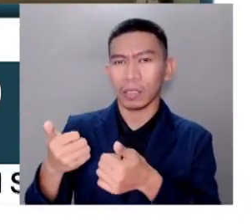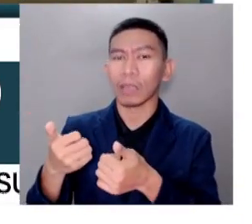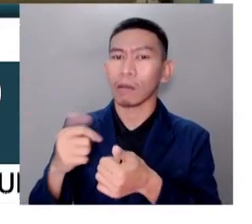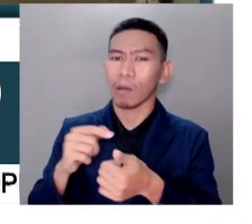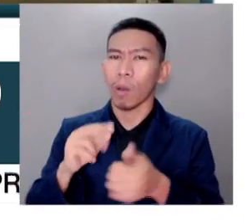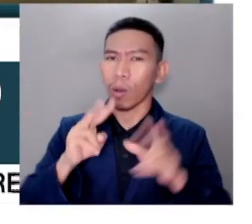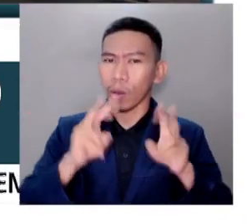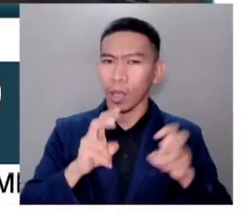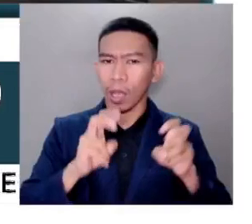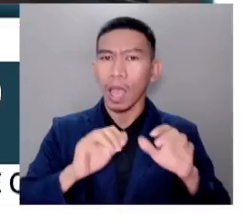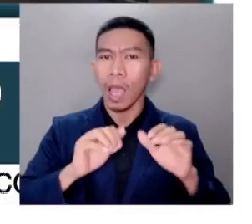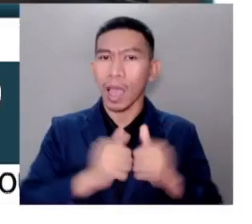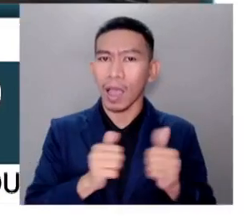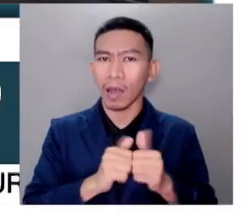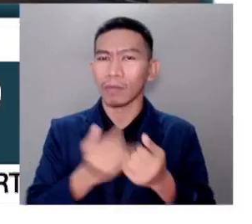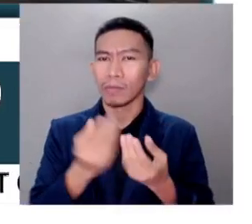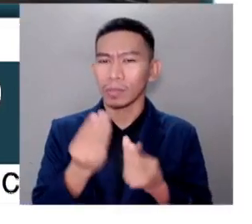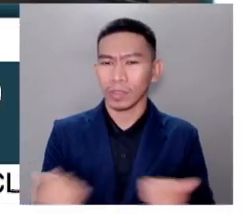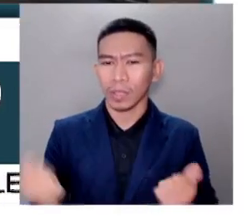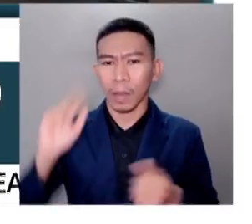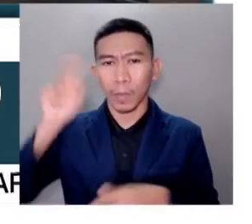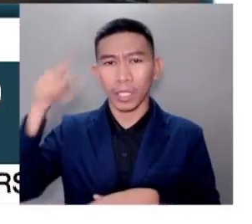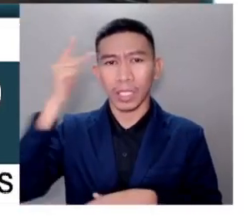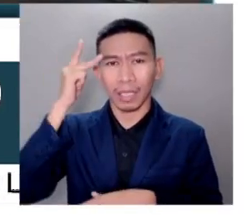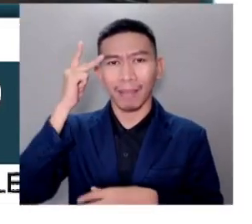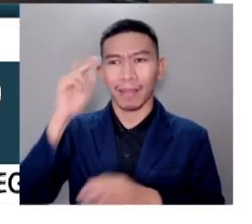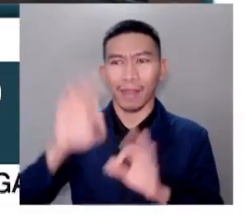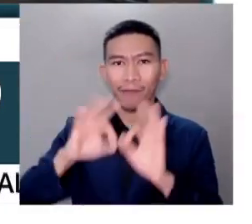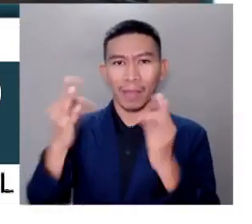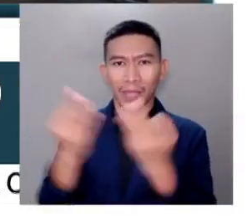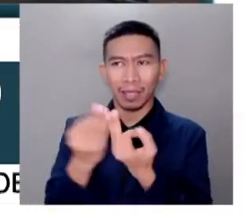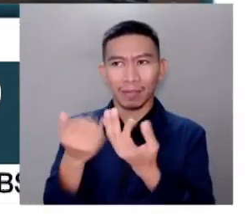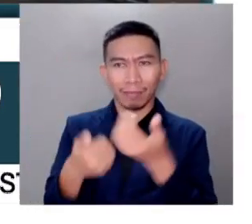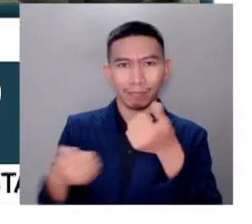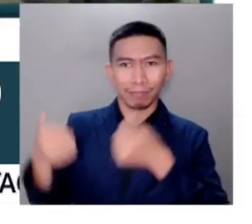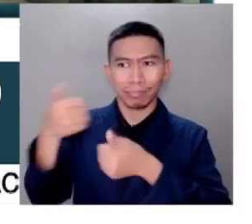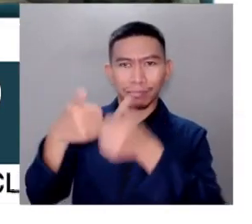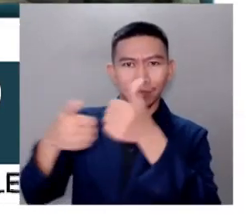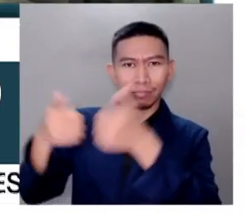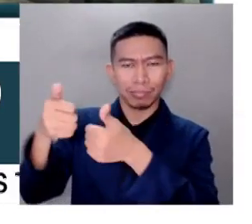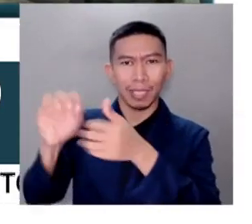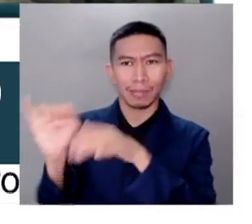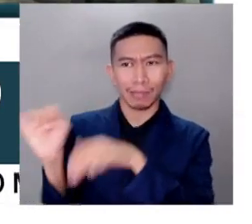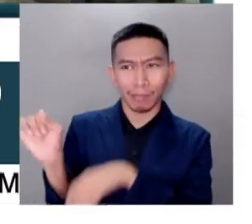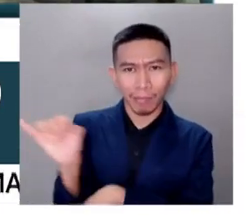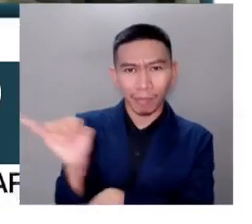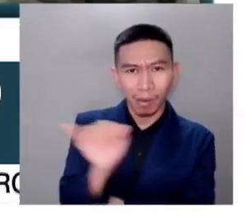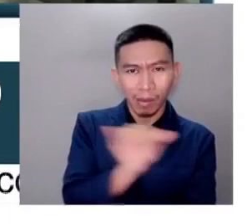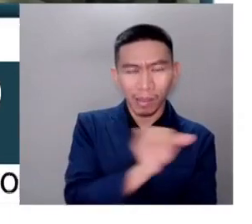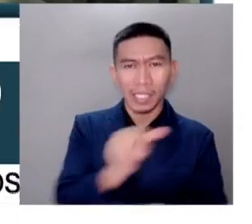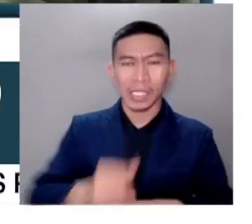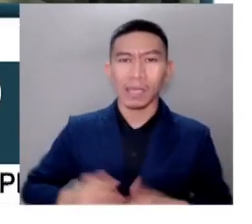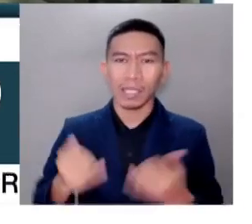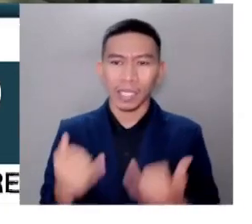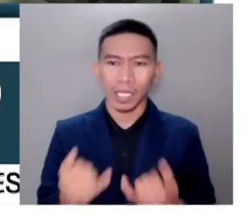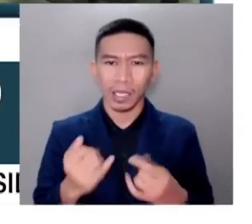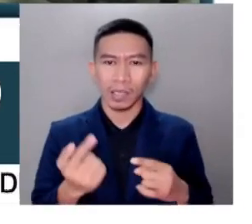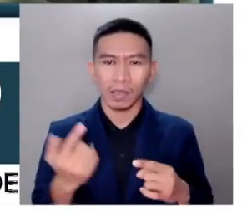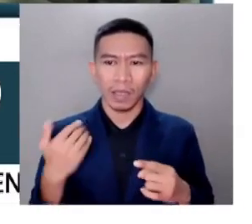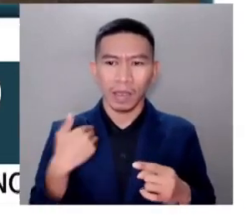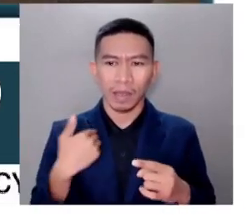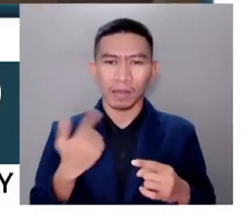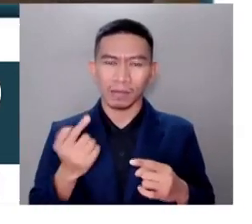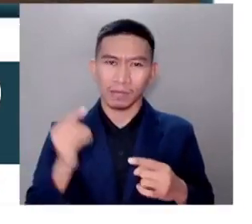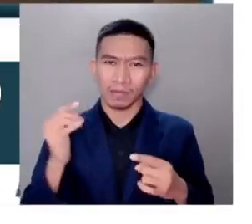political dynasties, which is now really another big factor that clouds the electoral system